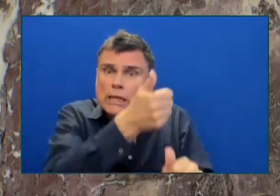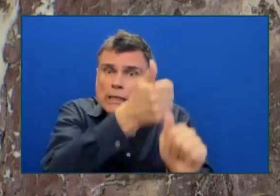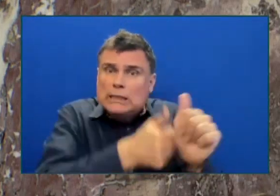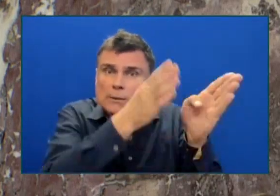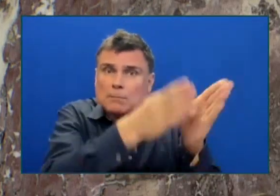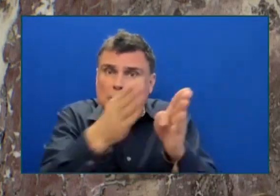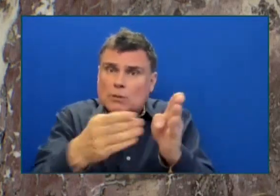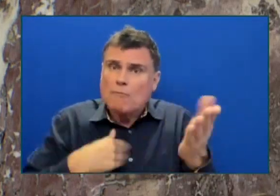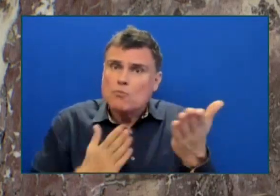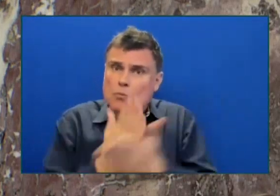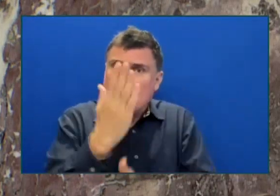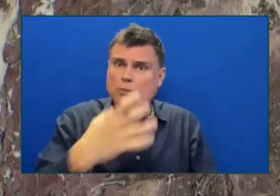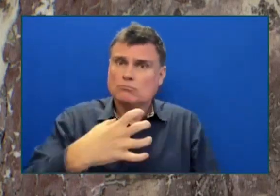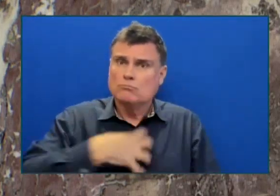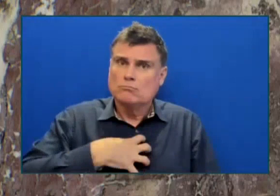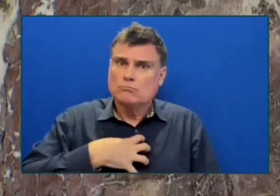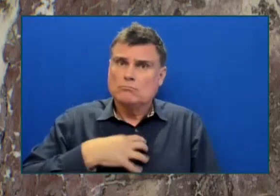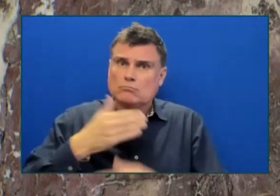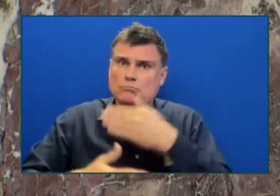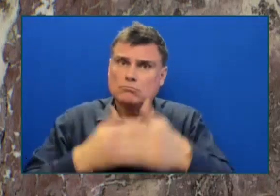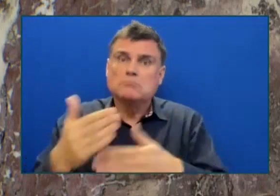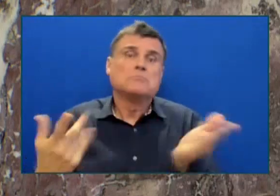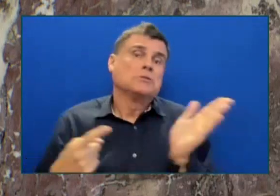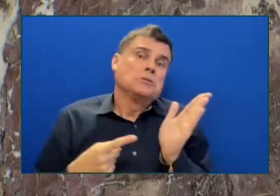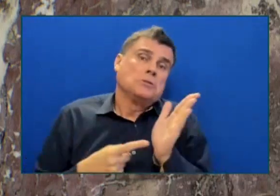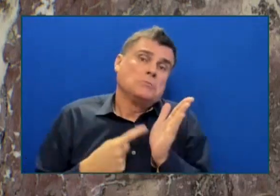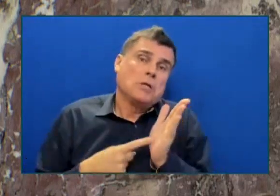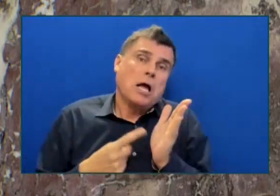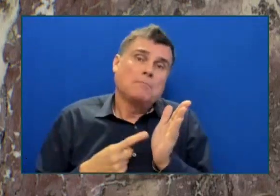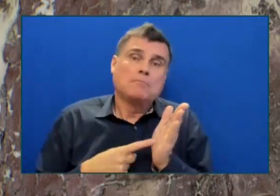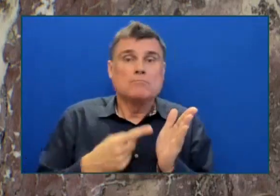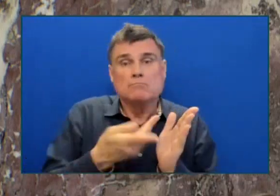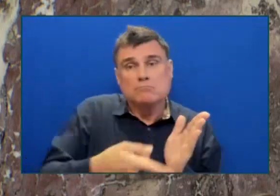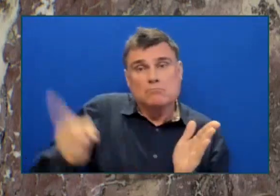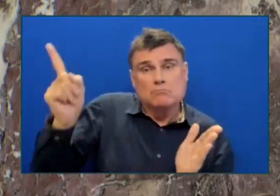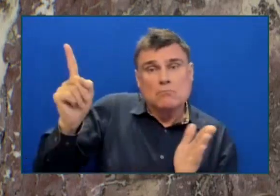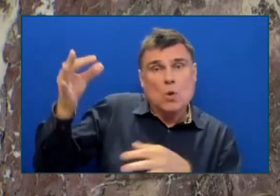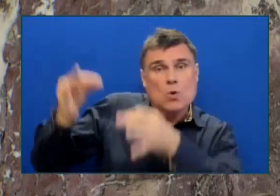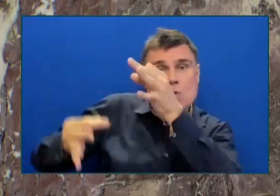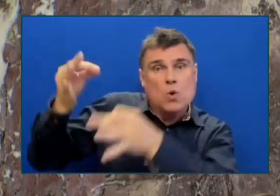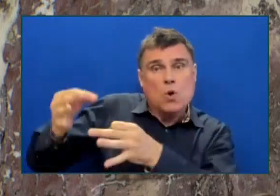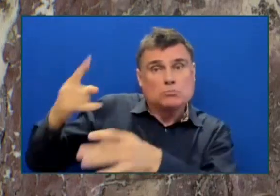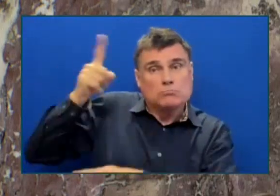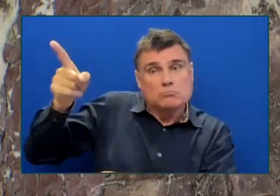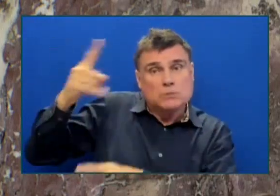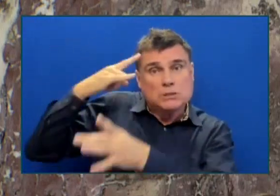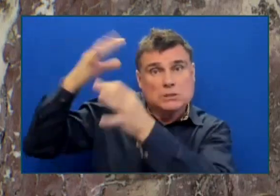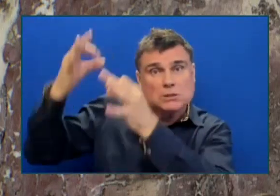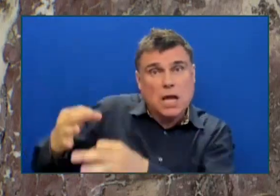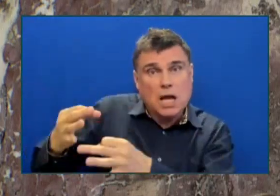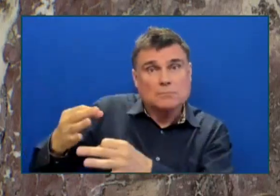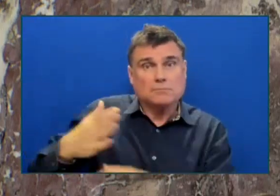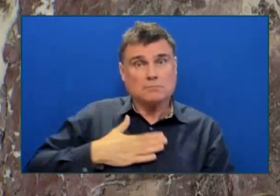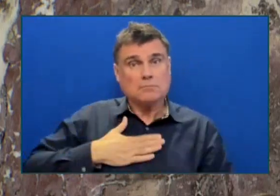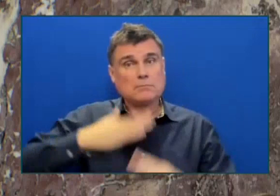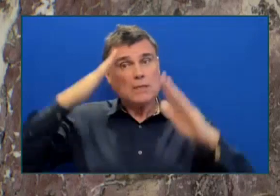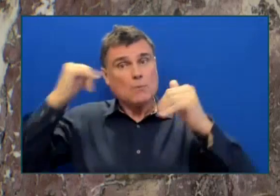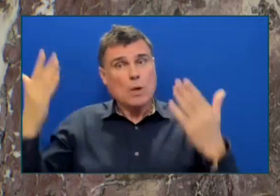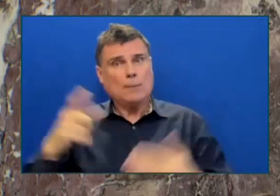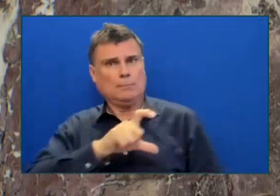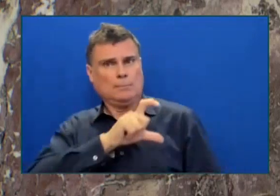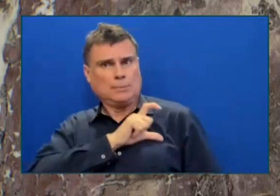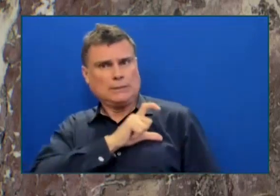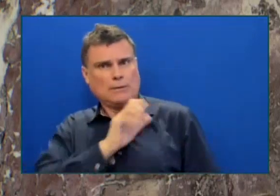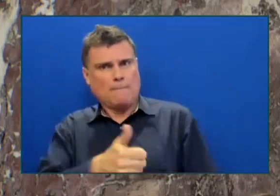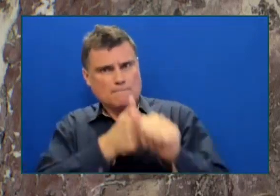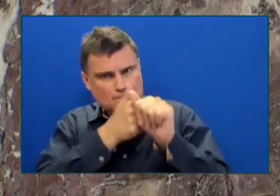and the judge make a ruling, and my expectation is that the police abide by those rulings. I note some of the things that the member noted, particularly